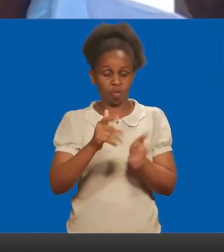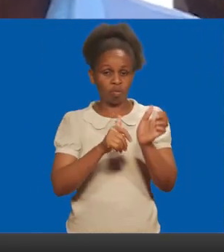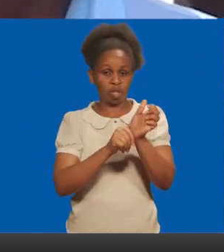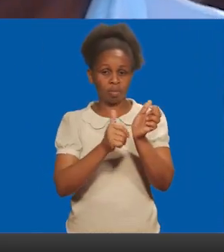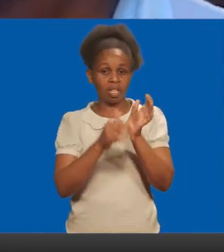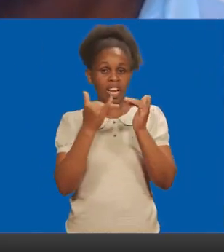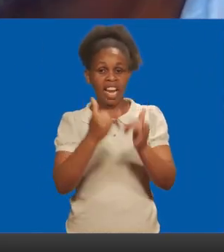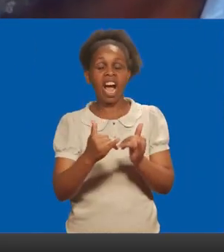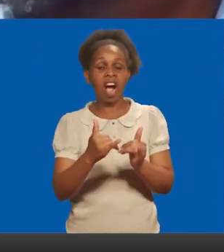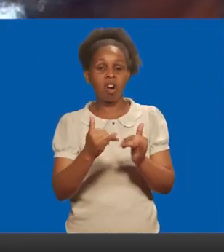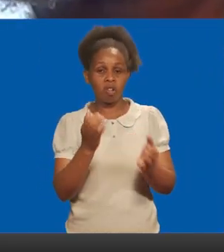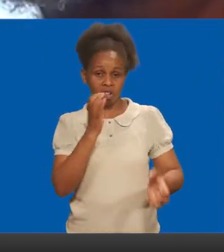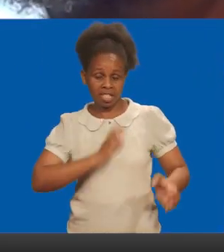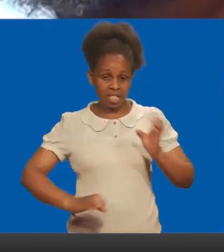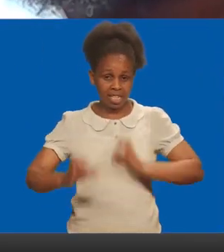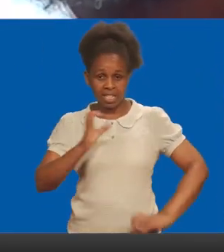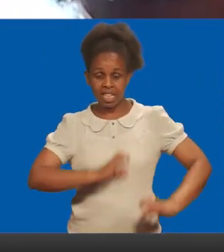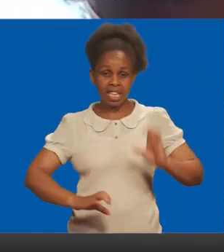working